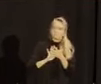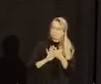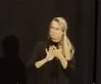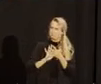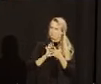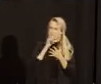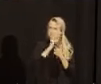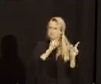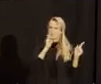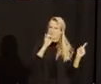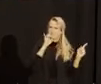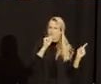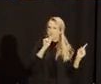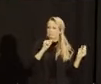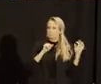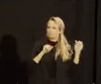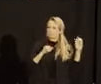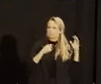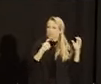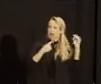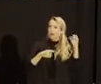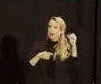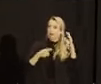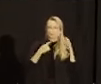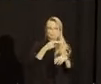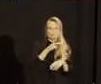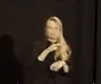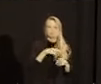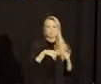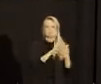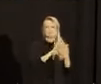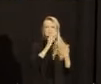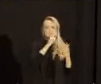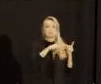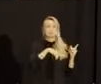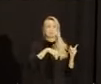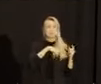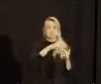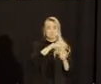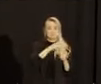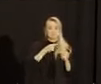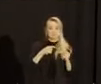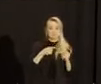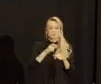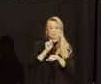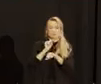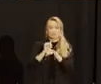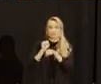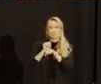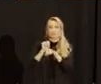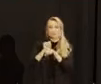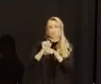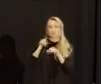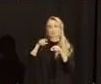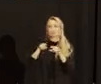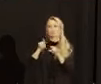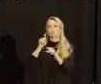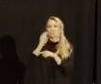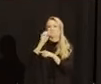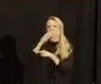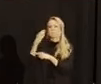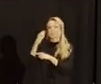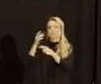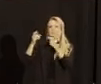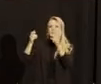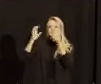Because that's all she wore. And when she was working at the Obama administration, she came and she talked to everyone about how they're